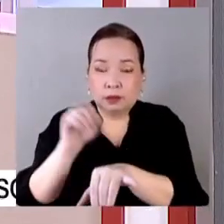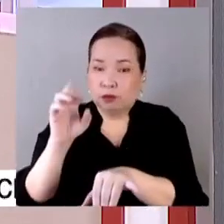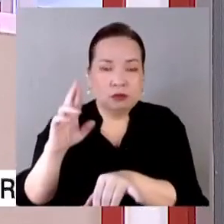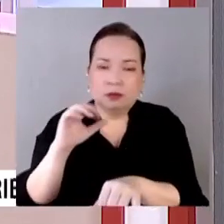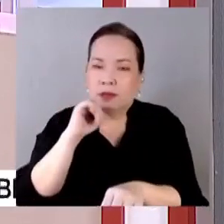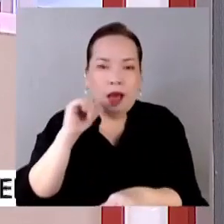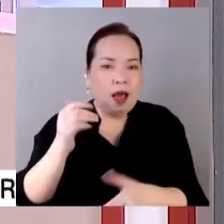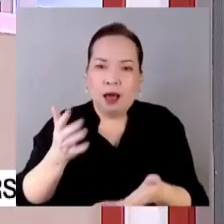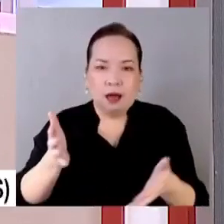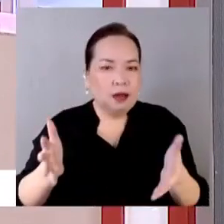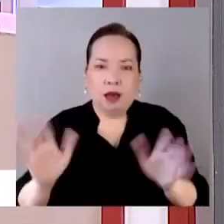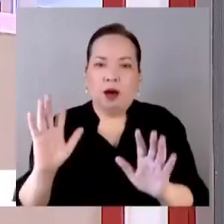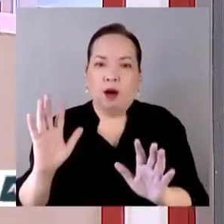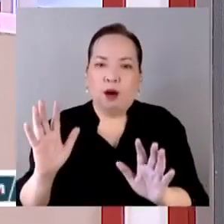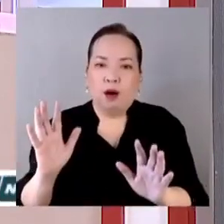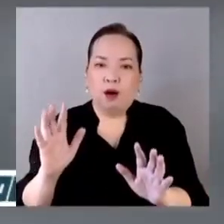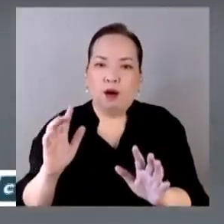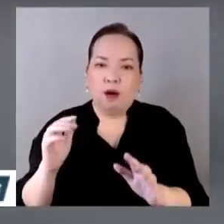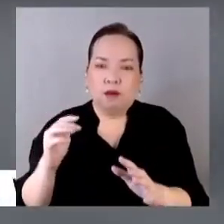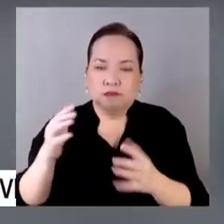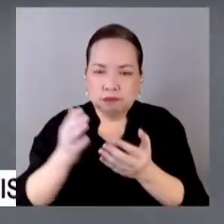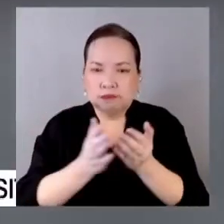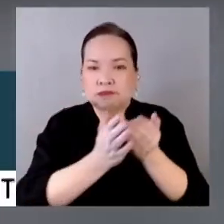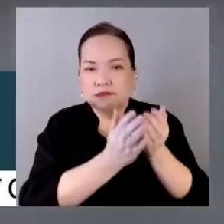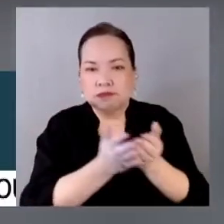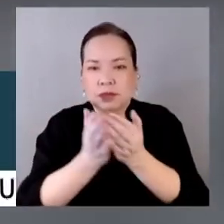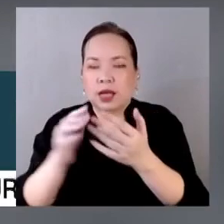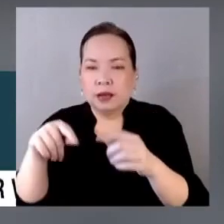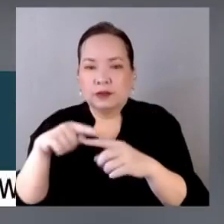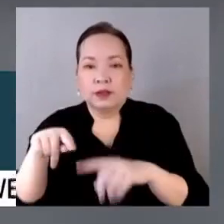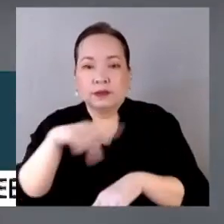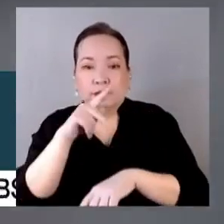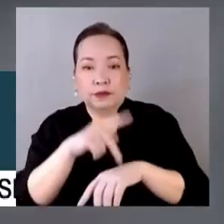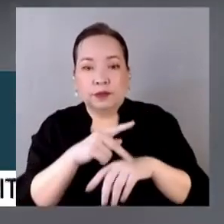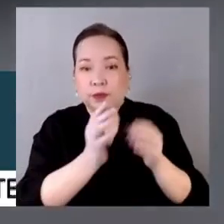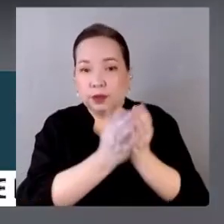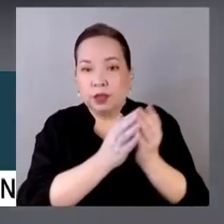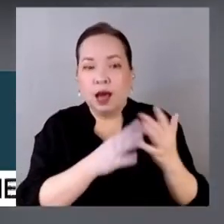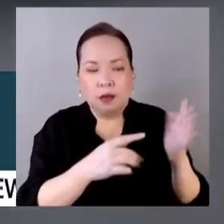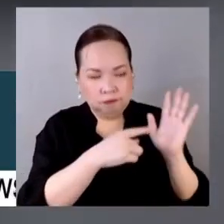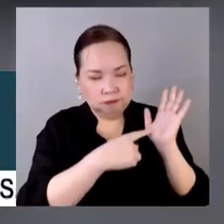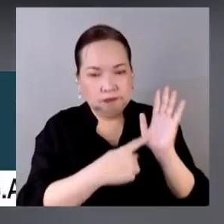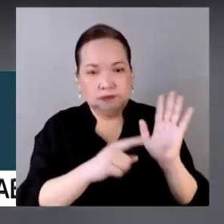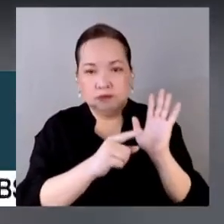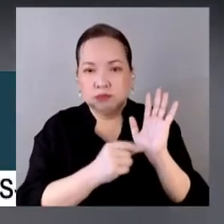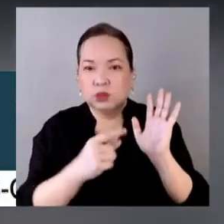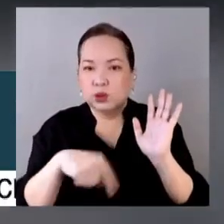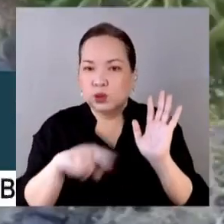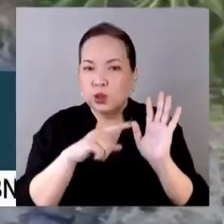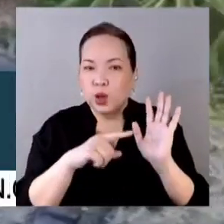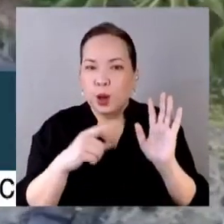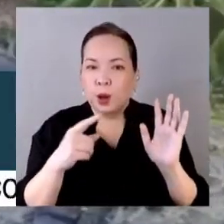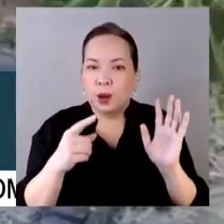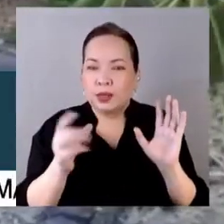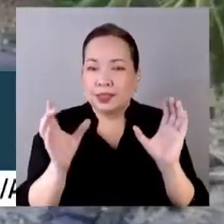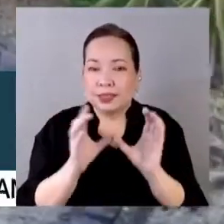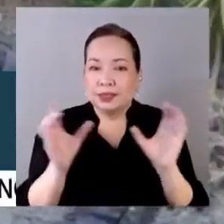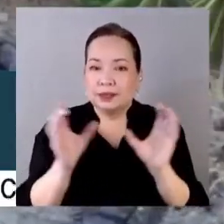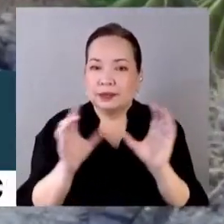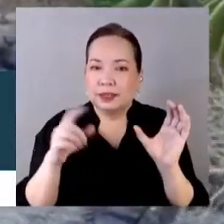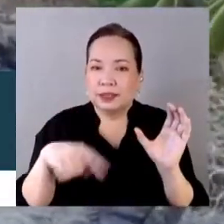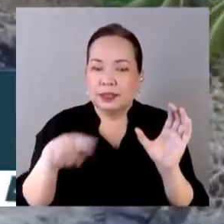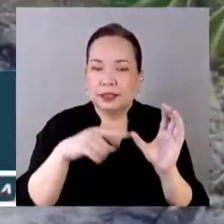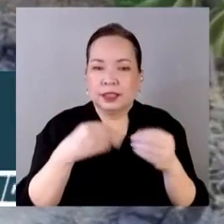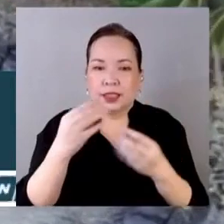to sail. This after the Philippine Coast Guard released a copy of the Certificate of Public Convenience issued to MT